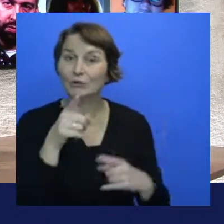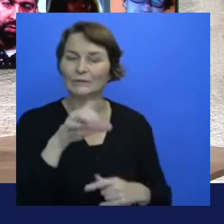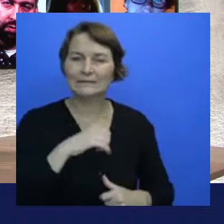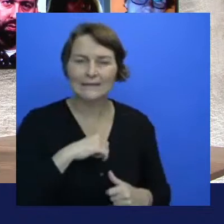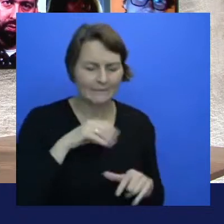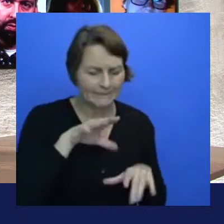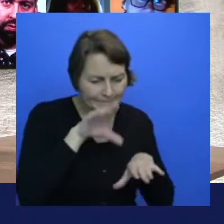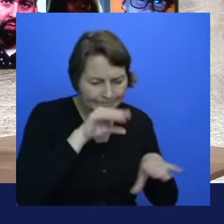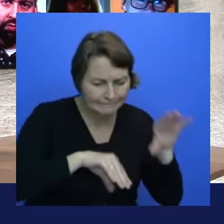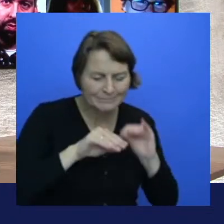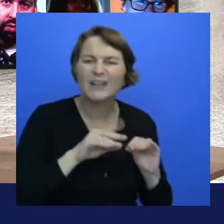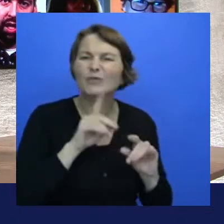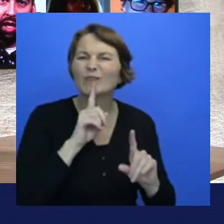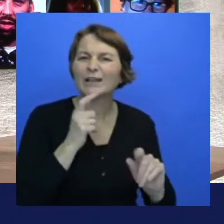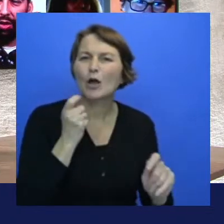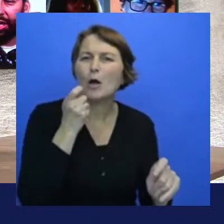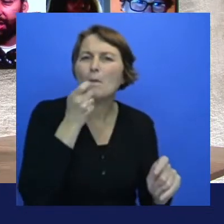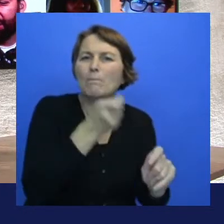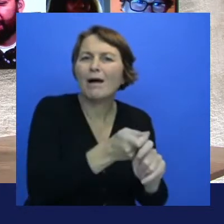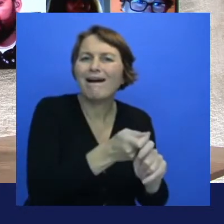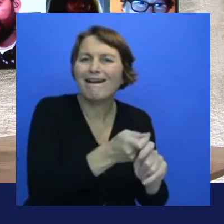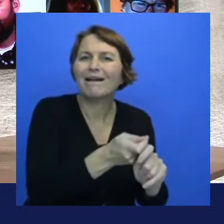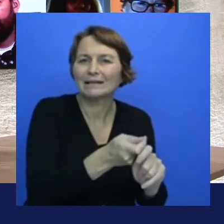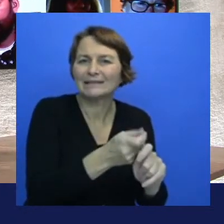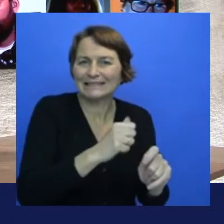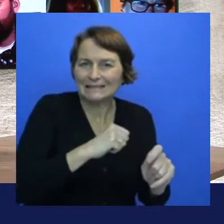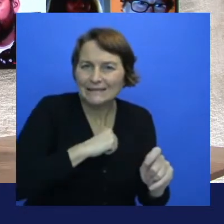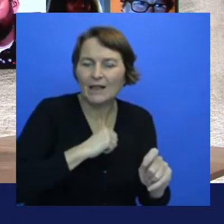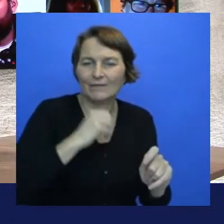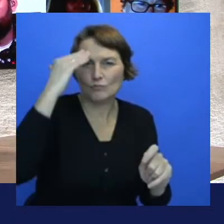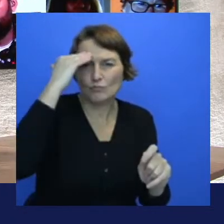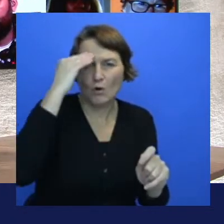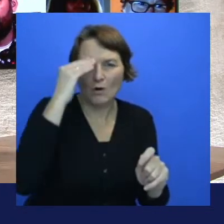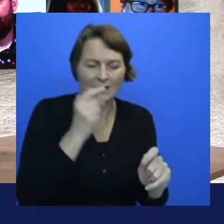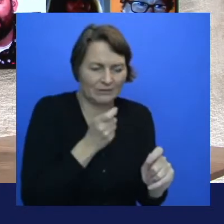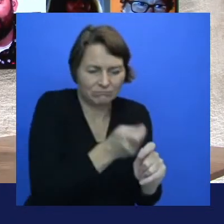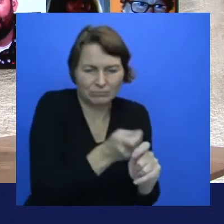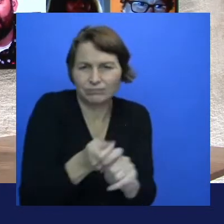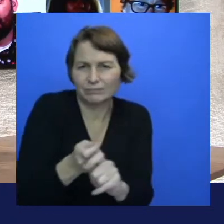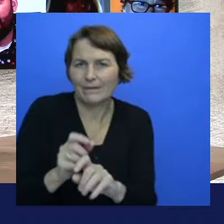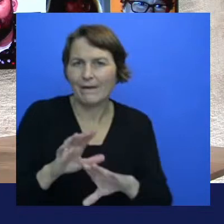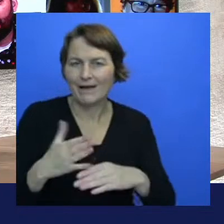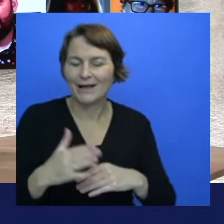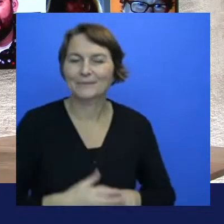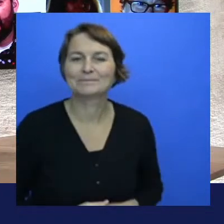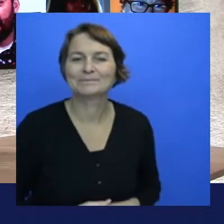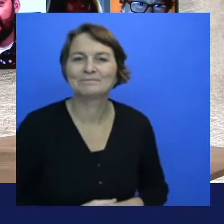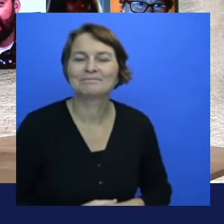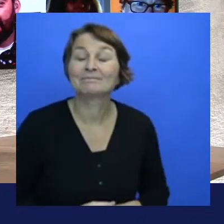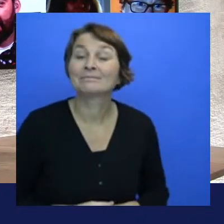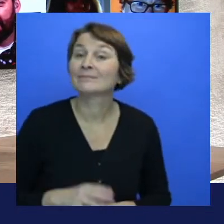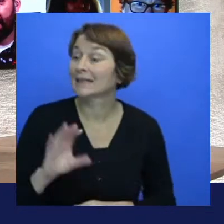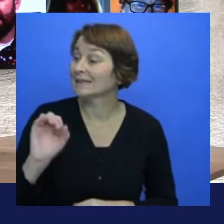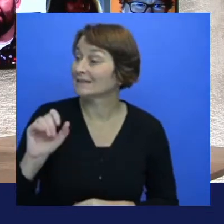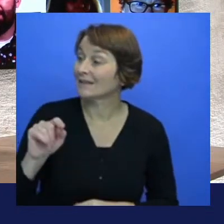knowledge. So here's another question, and I think this follows along from what you all were saying.